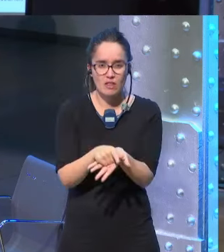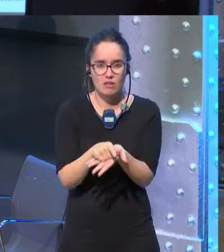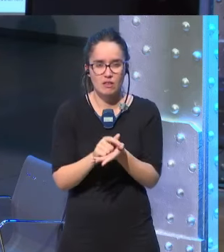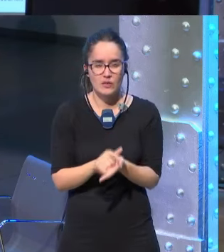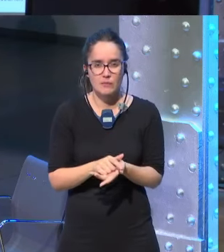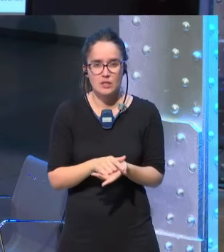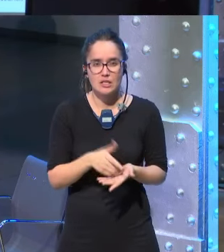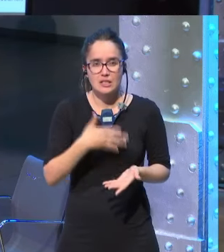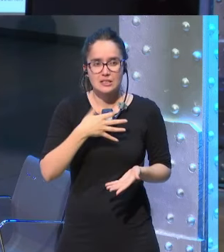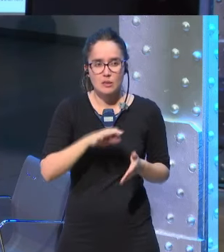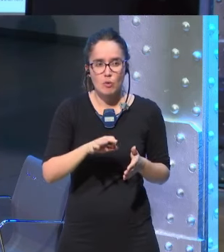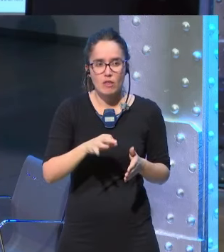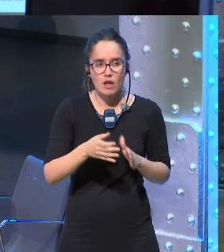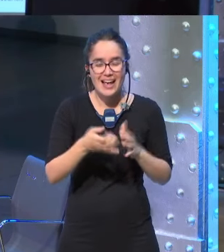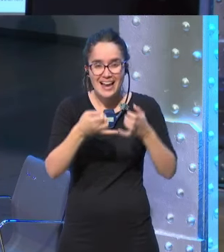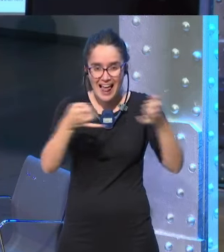structure.